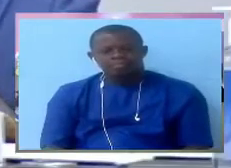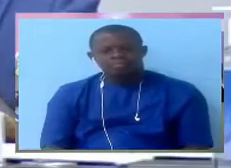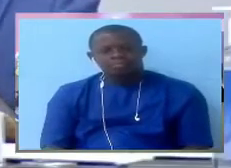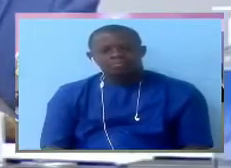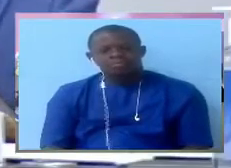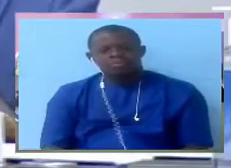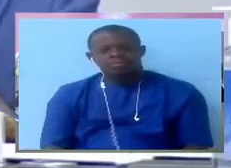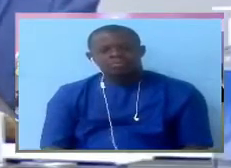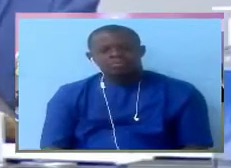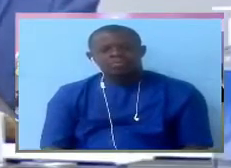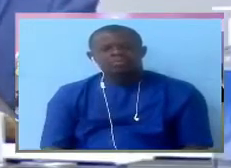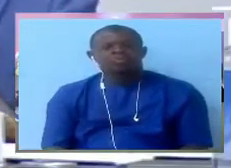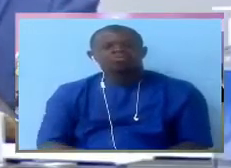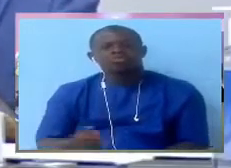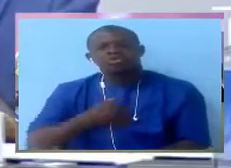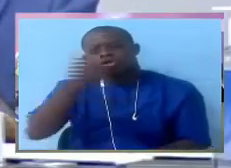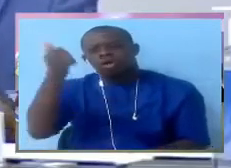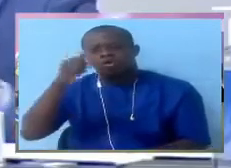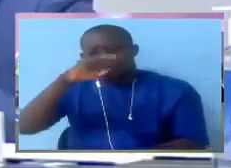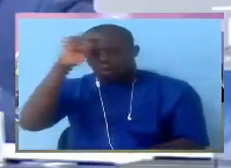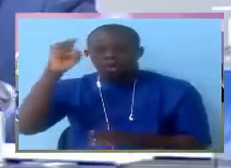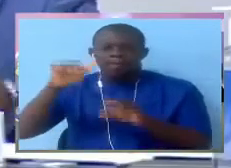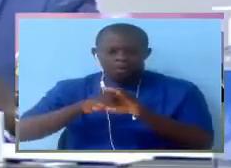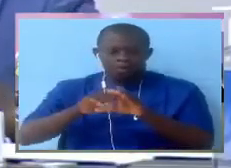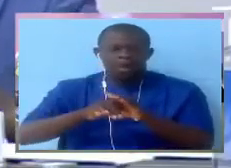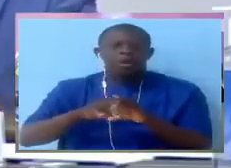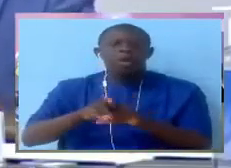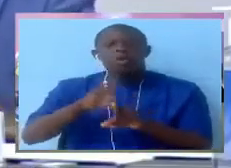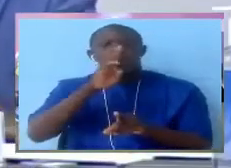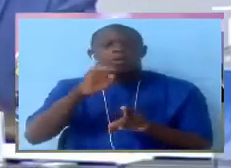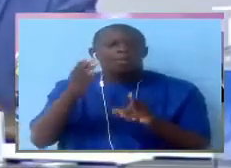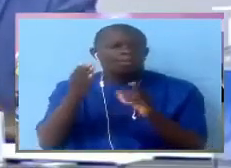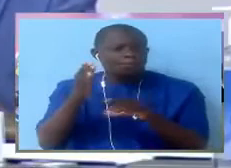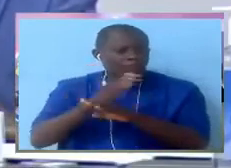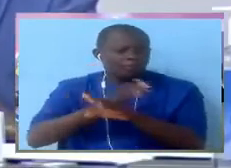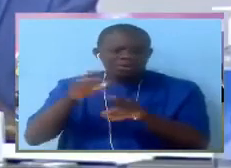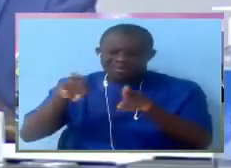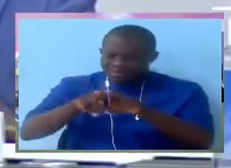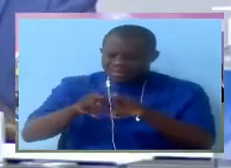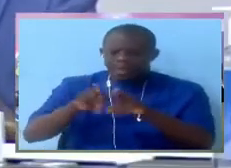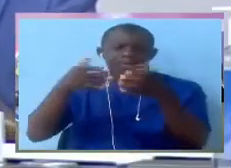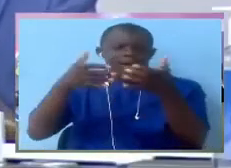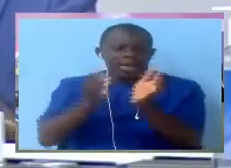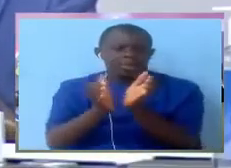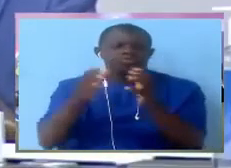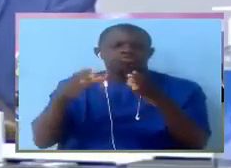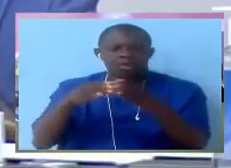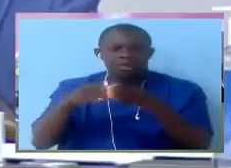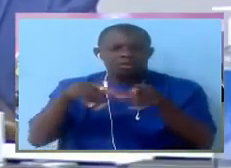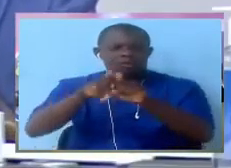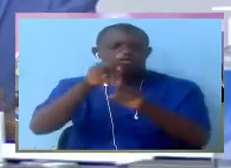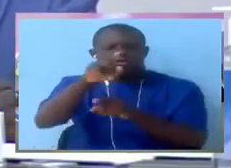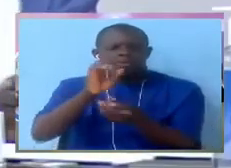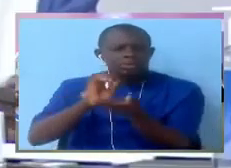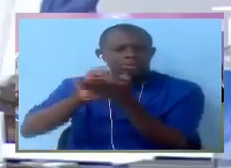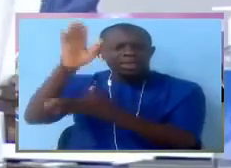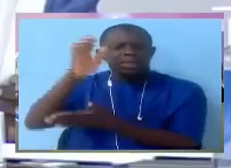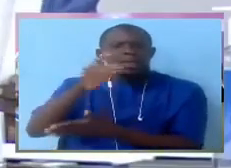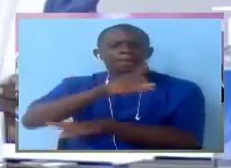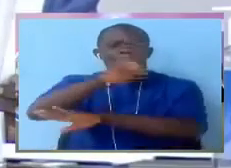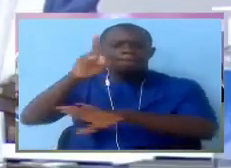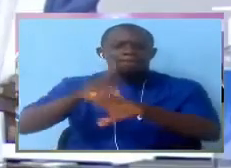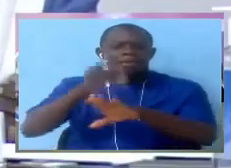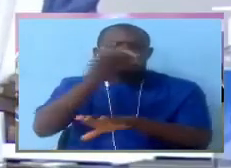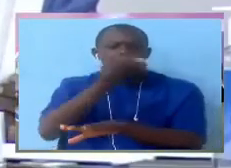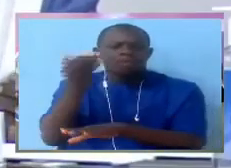you, your colleagues, those who were in the same class with, where were they deployed? Nyana ci sa natango yi nga xamne ñepp am nekkon